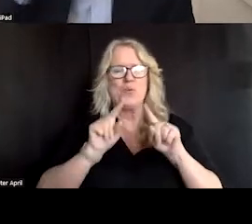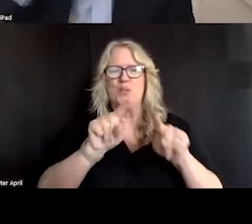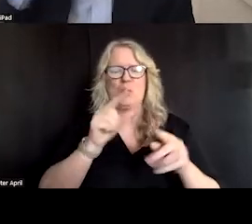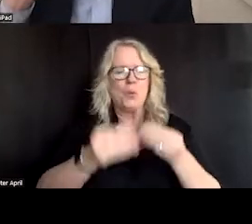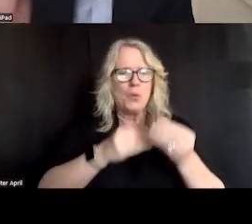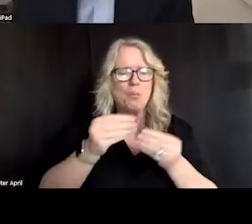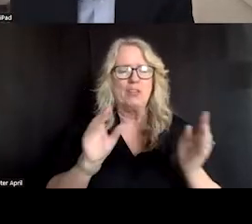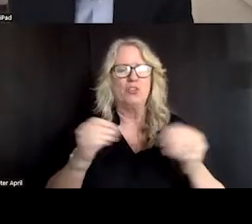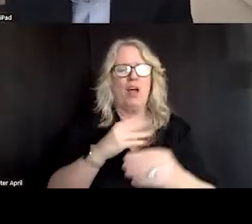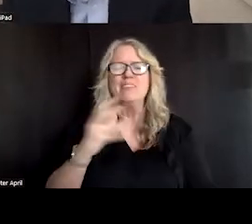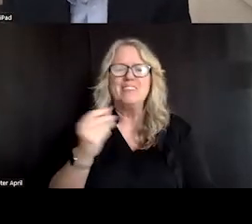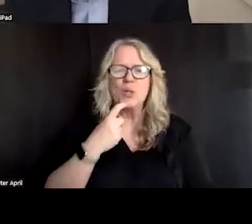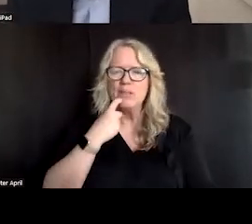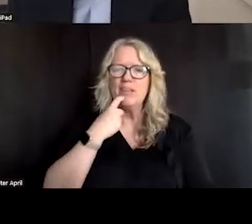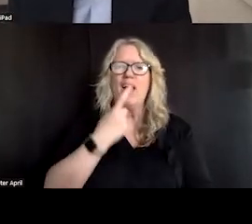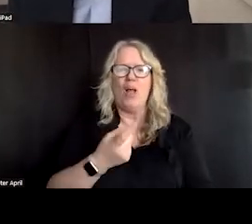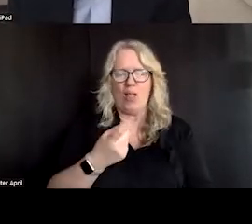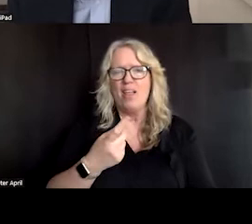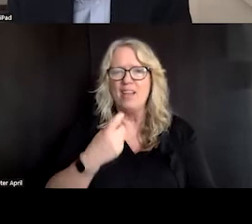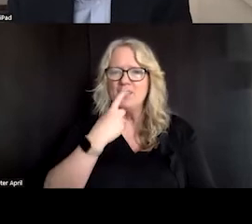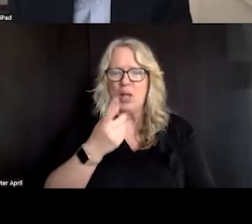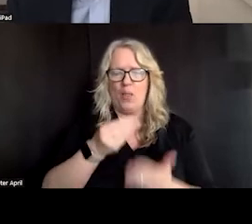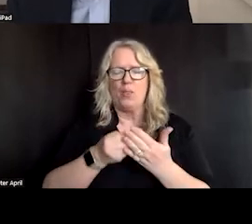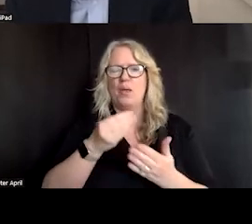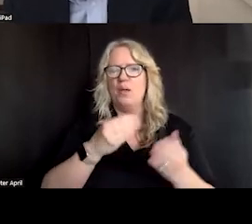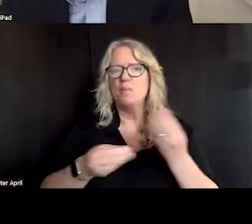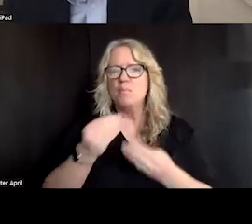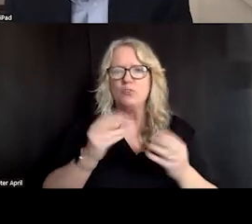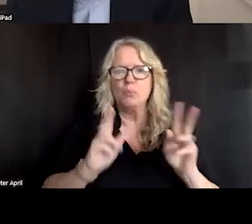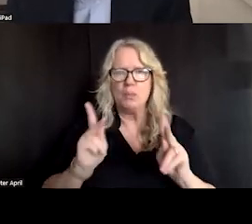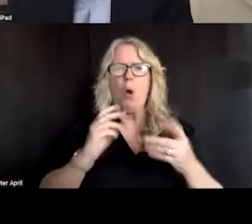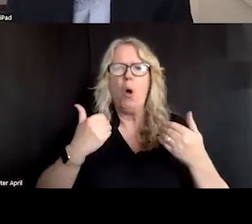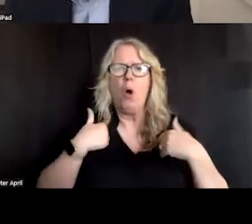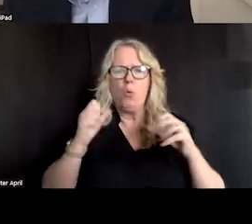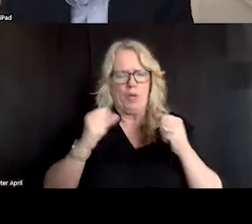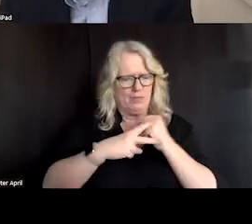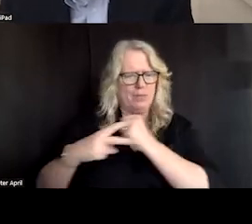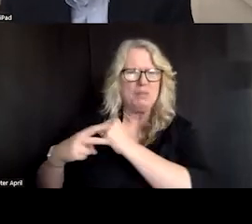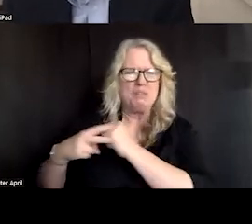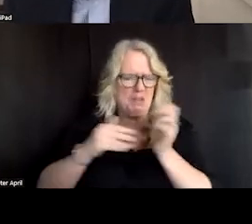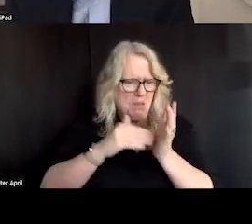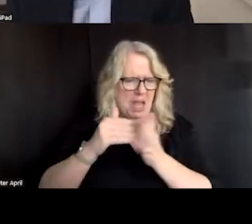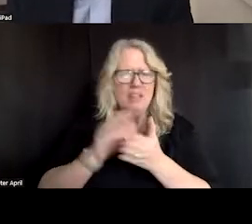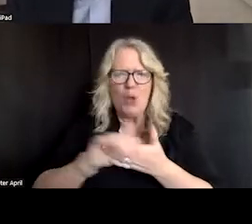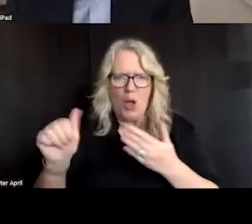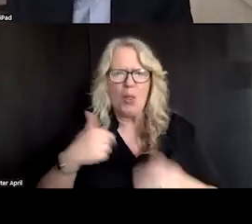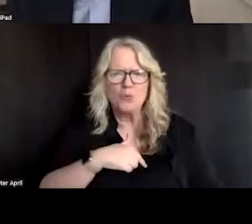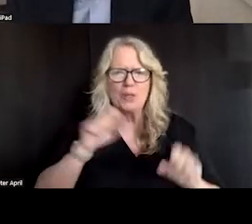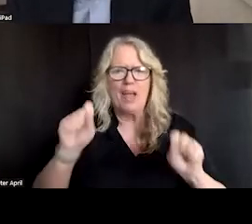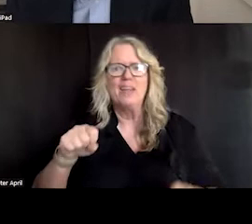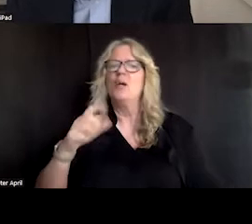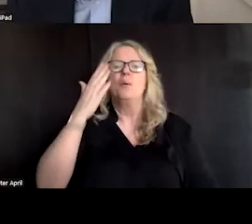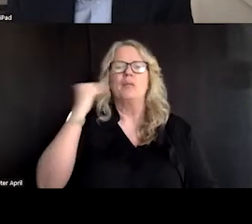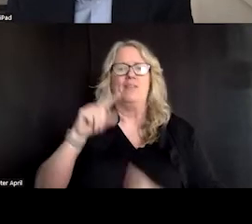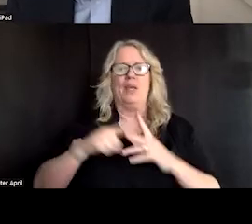and tell the budget people, hey, we've got a way to save all these millions of dollars, because they'll